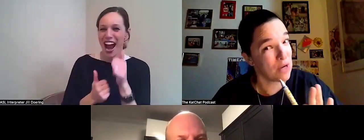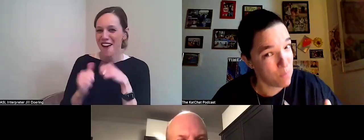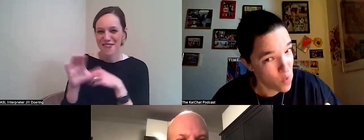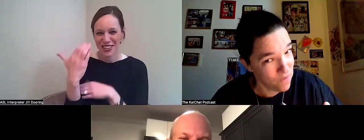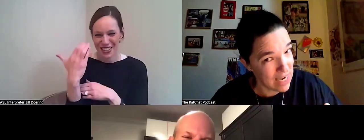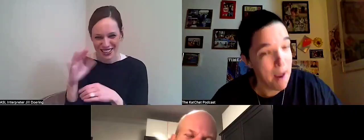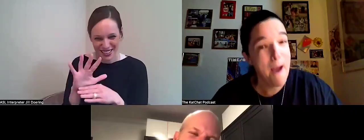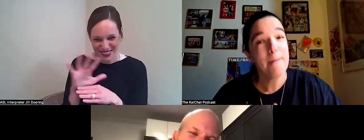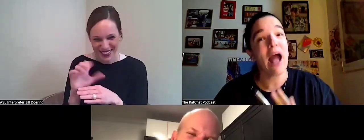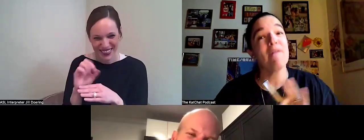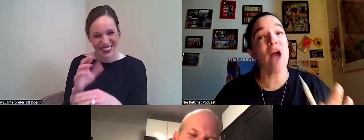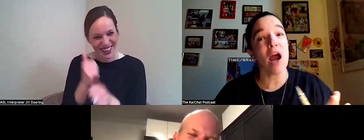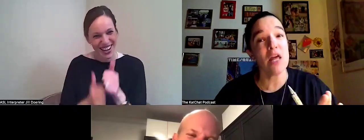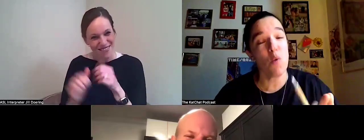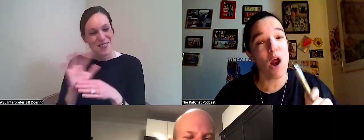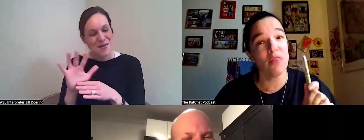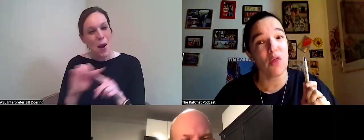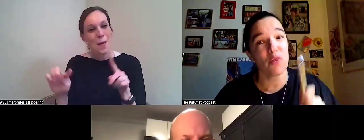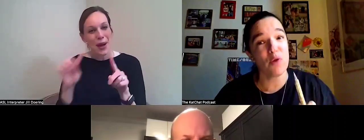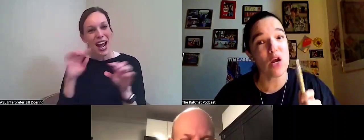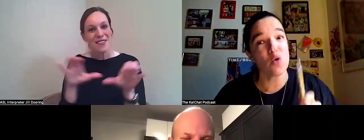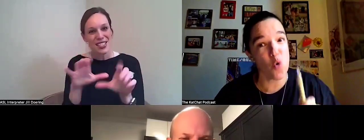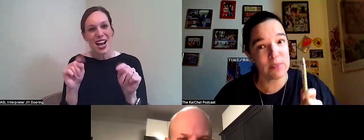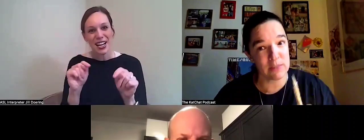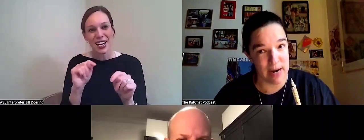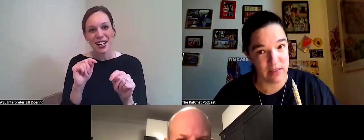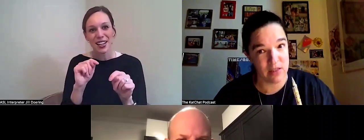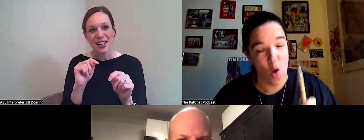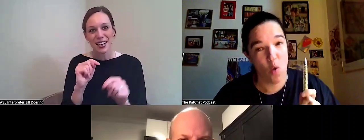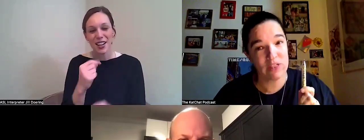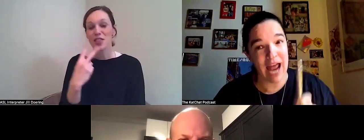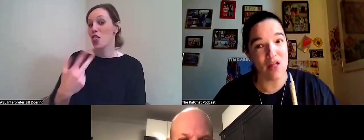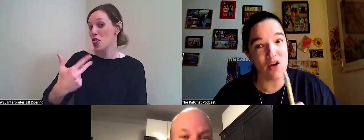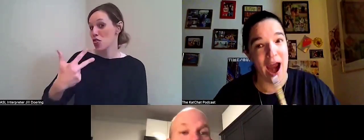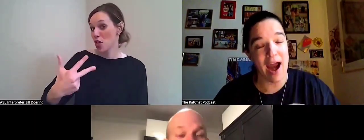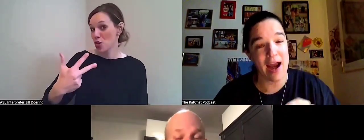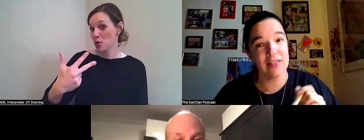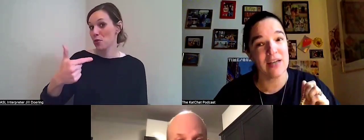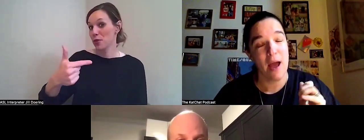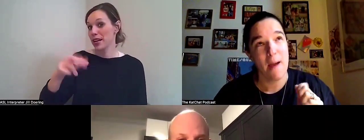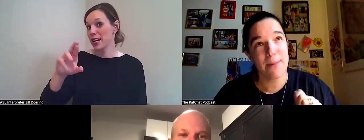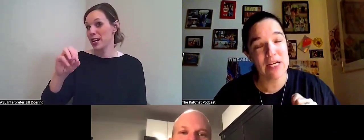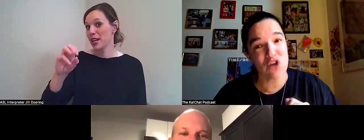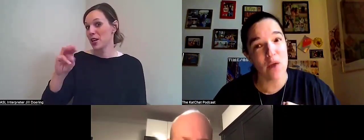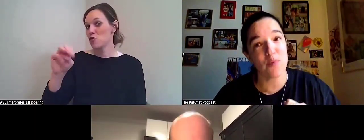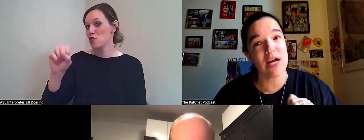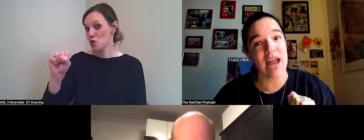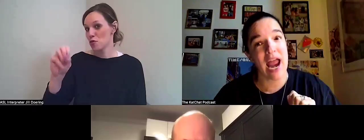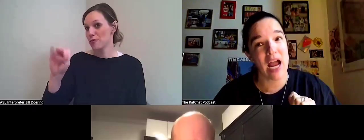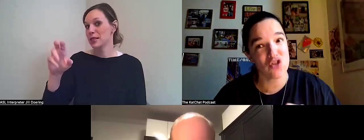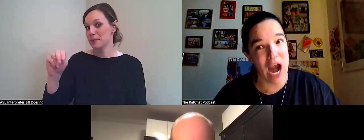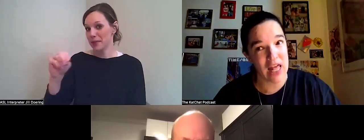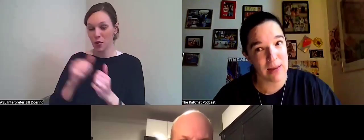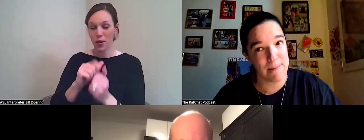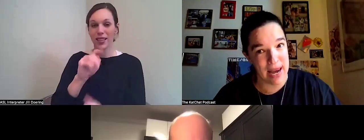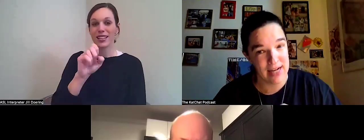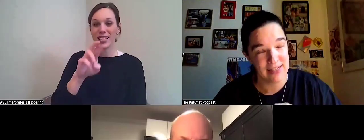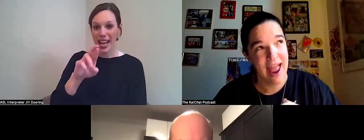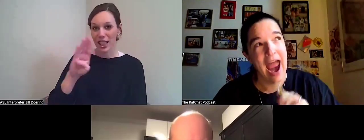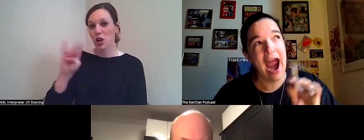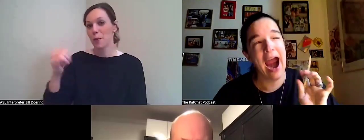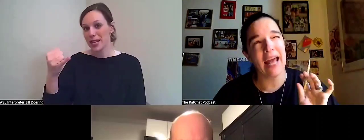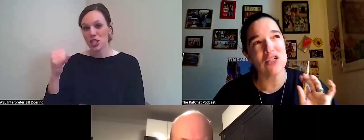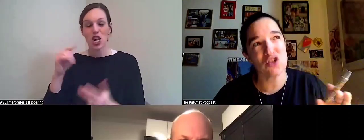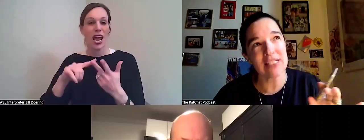or every movie, but I've done it with the Three Groomsmen, with Tyler Hines, BJ Britt, and Jonathan